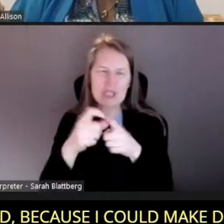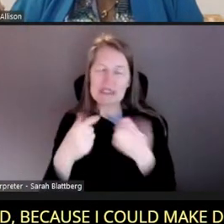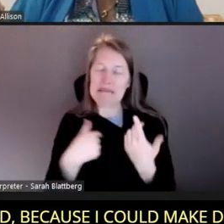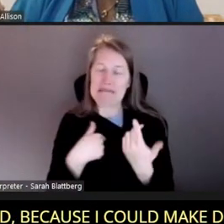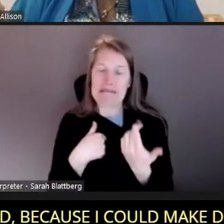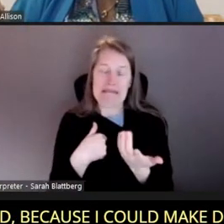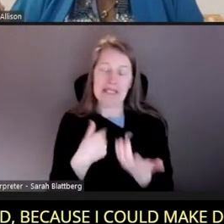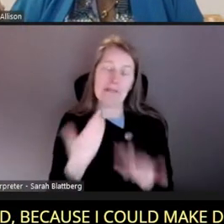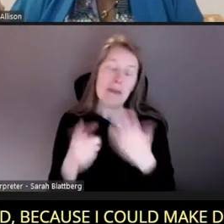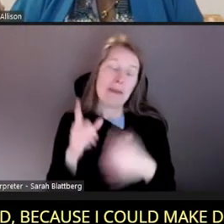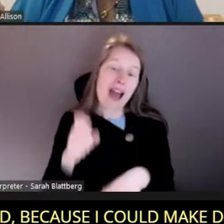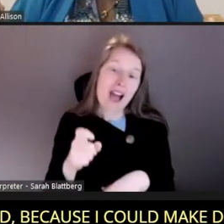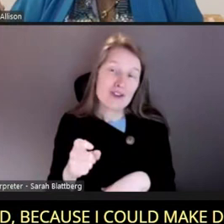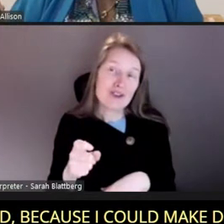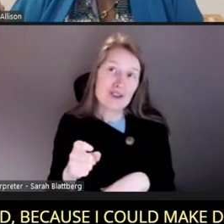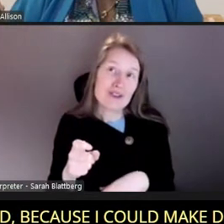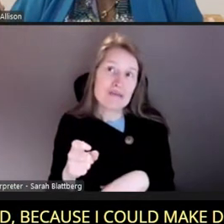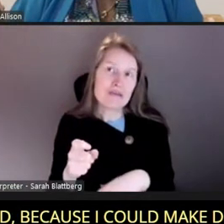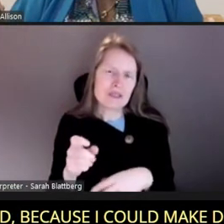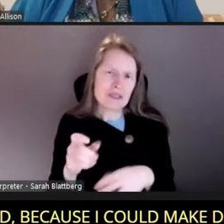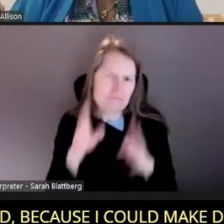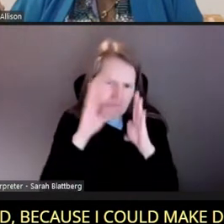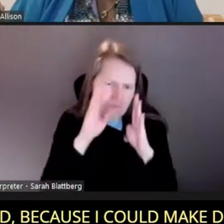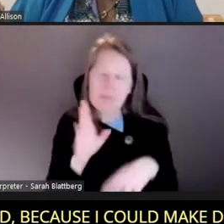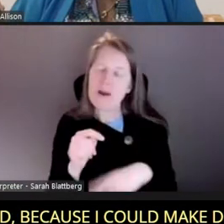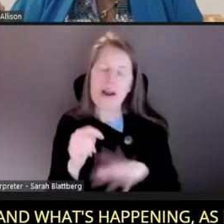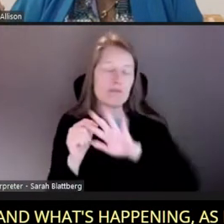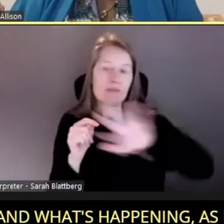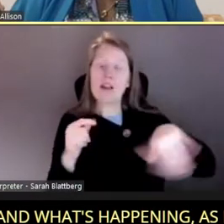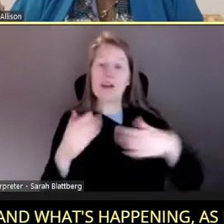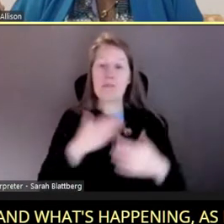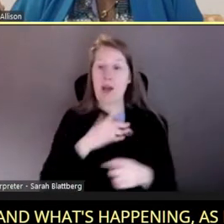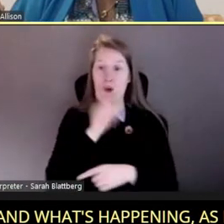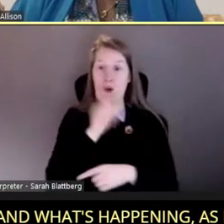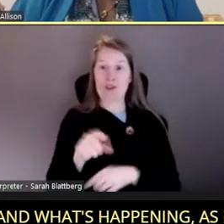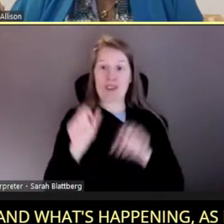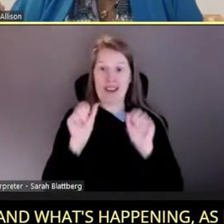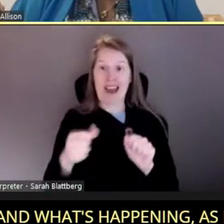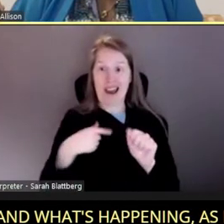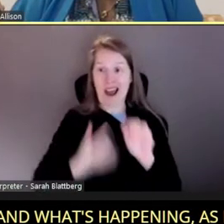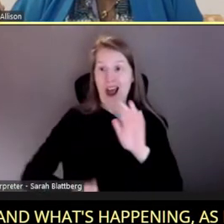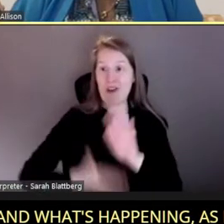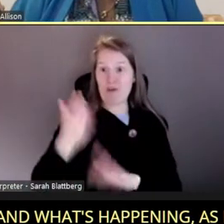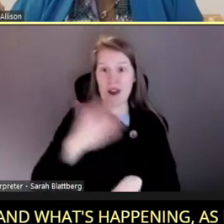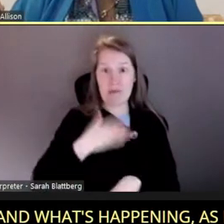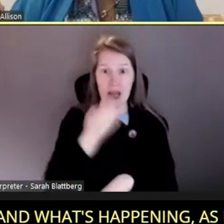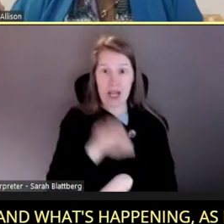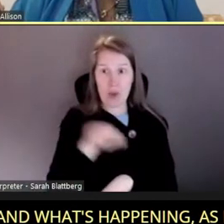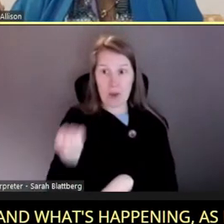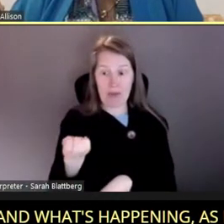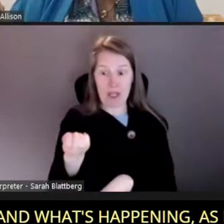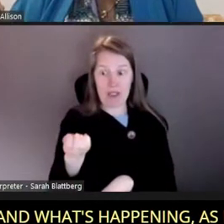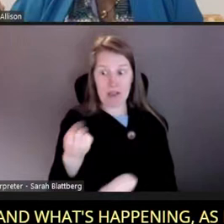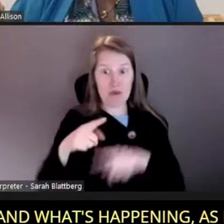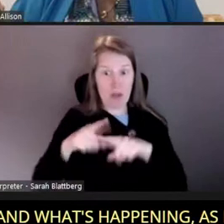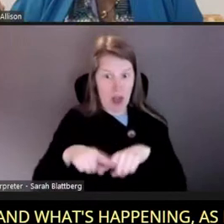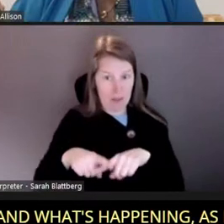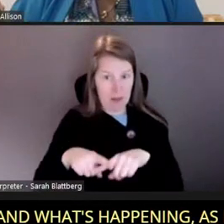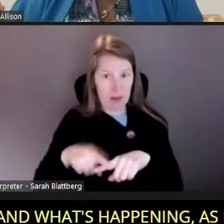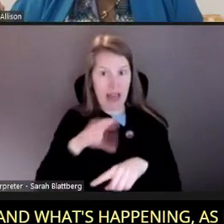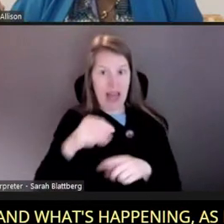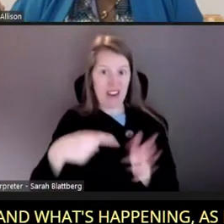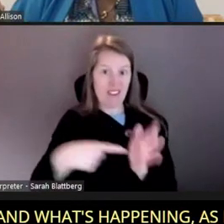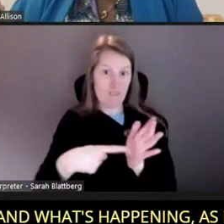should care about it, but I didn't. I really only cared, can I run my equipment reliably at a cost I can afford? Yeah, thank